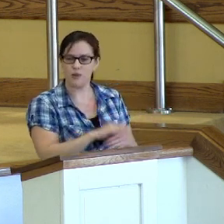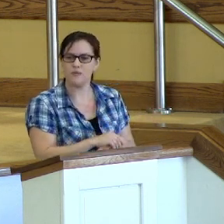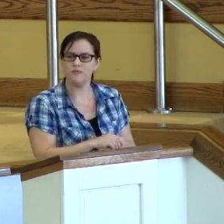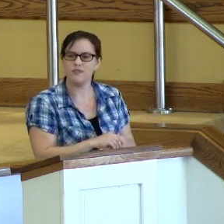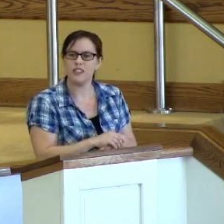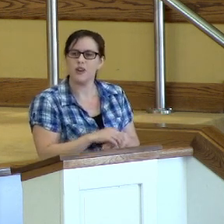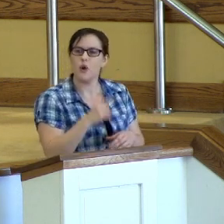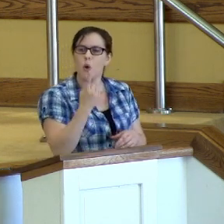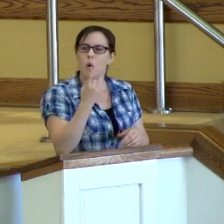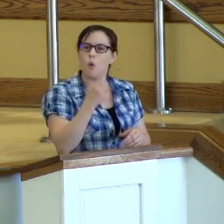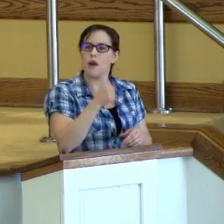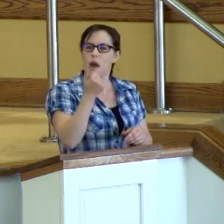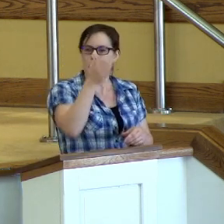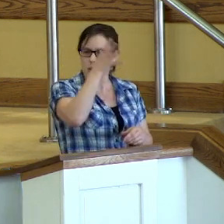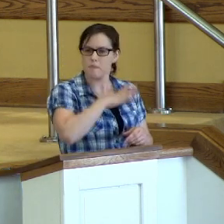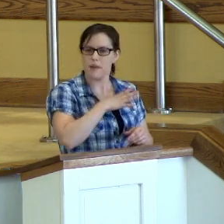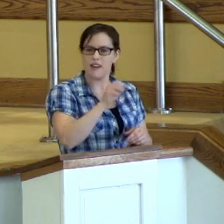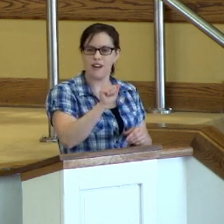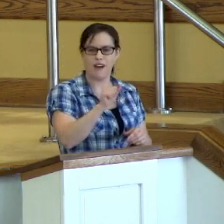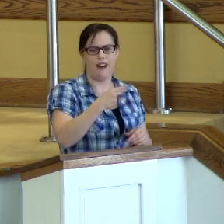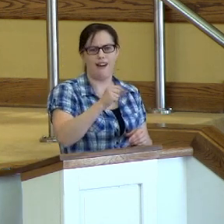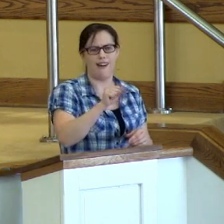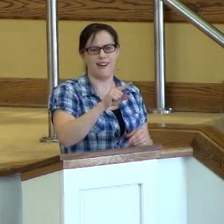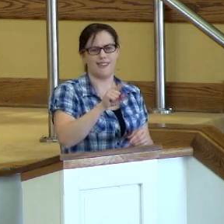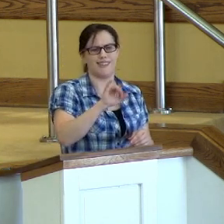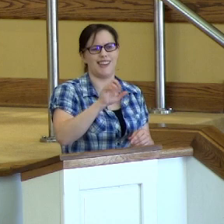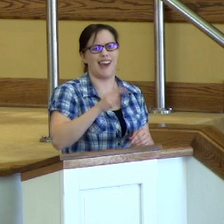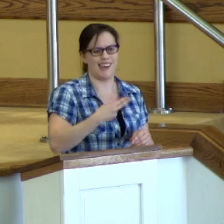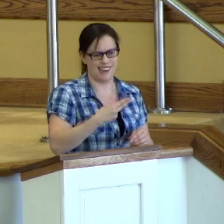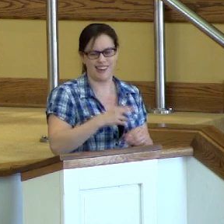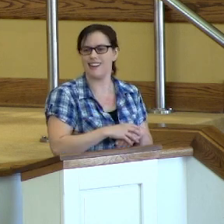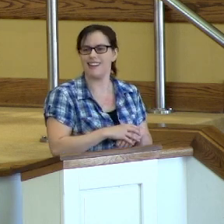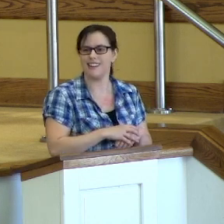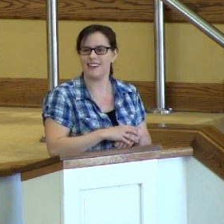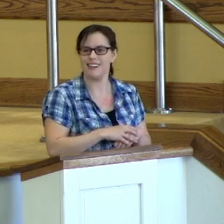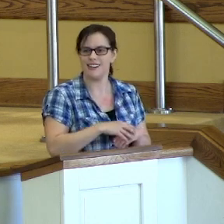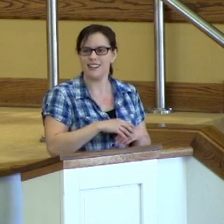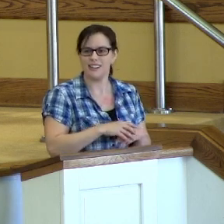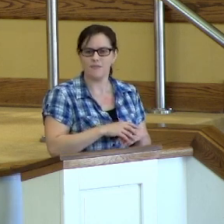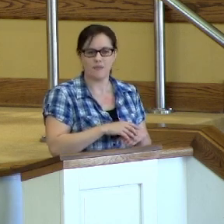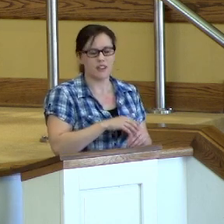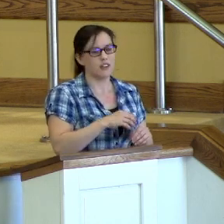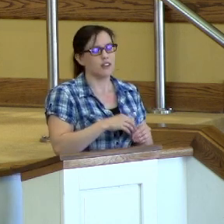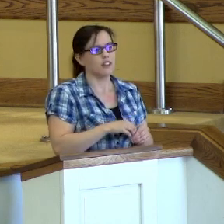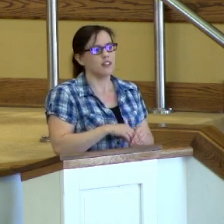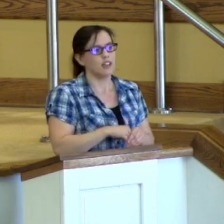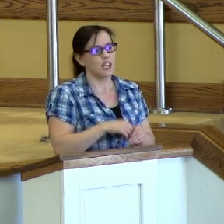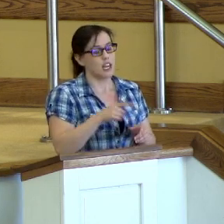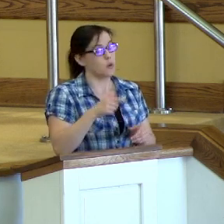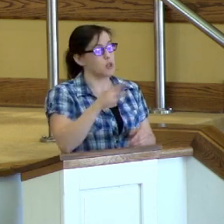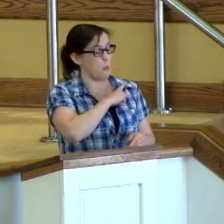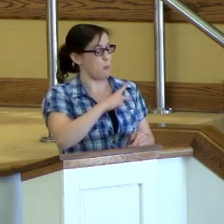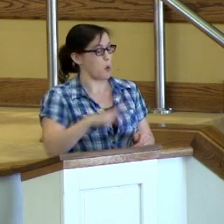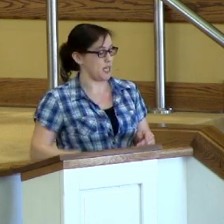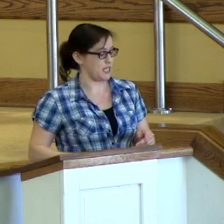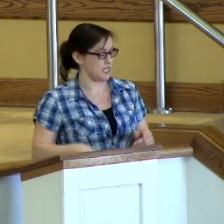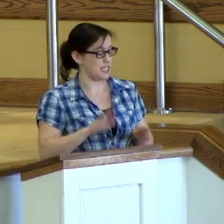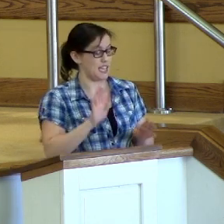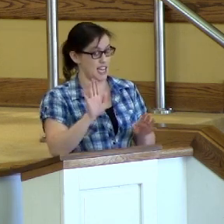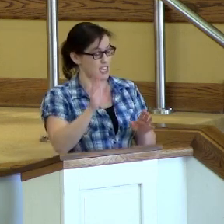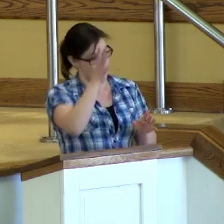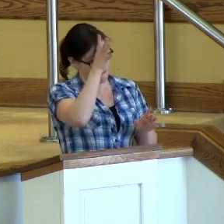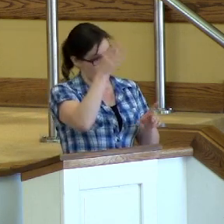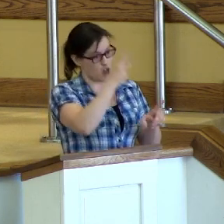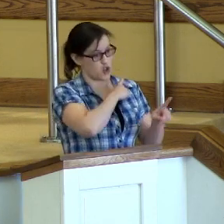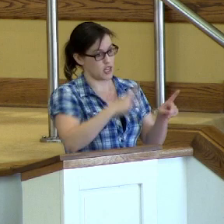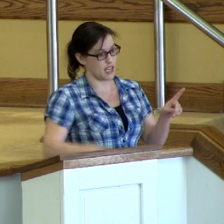Ahaziah. There we go. Ahaziah was the son of Ahab. Now, Ahab was a very wicked king. I mean, he was so wicked, it